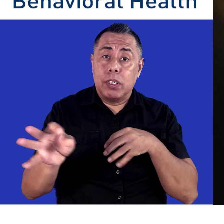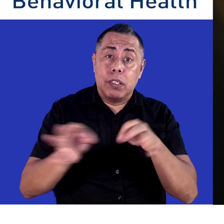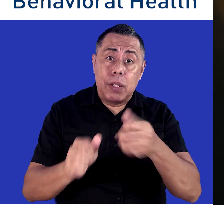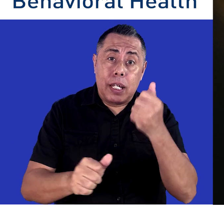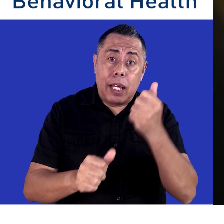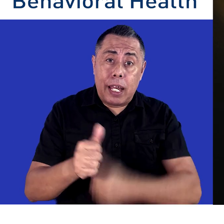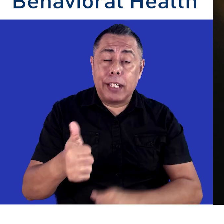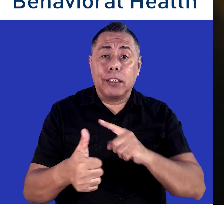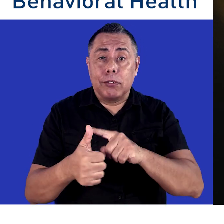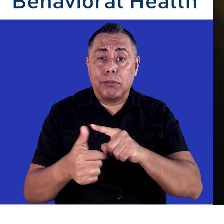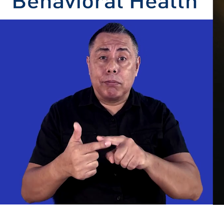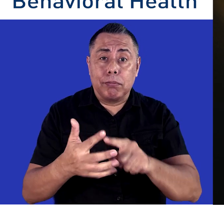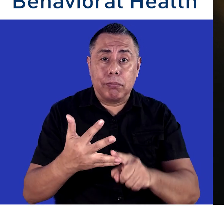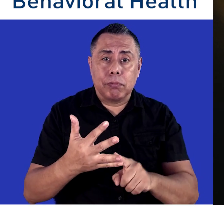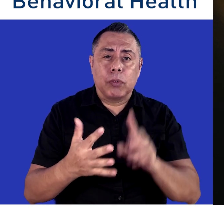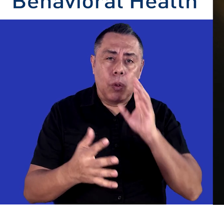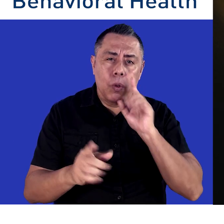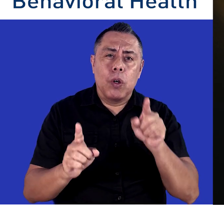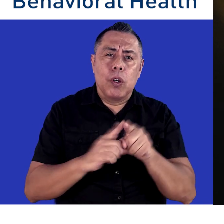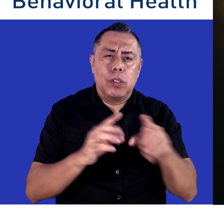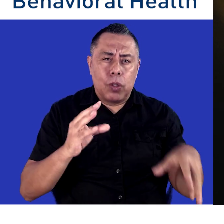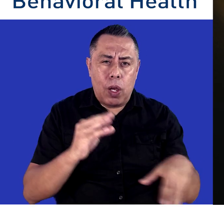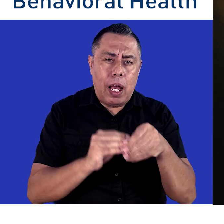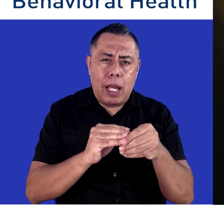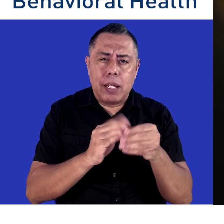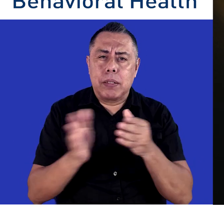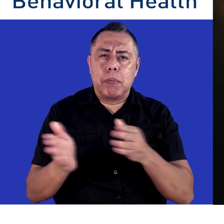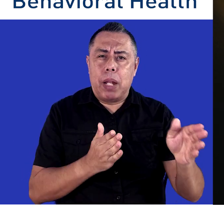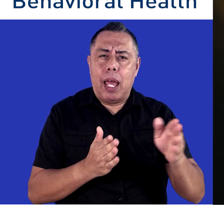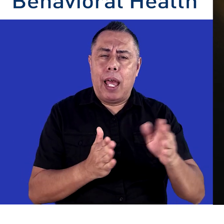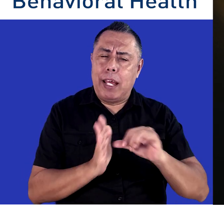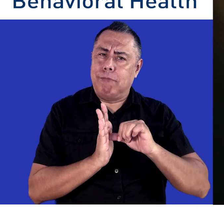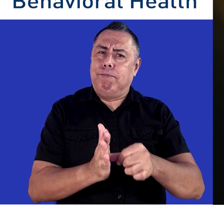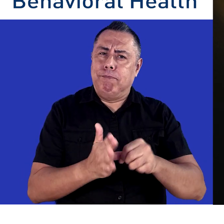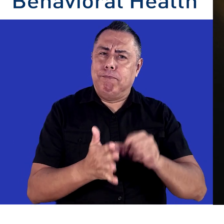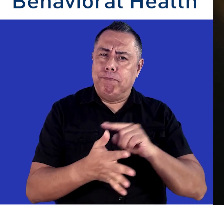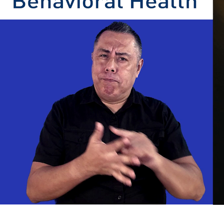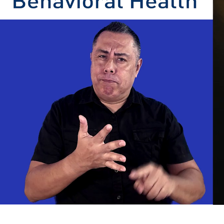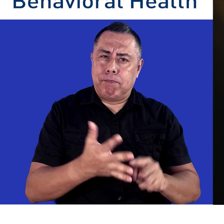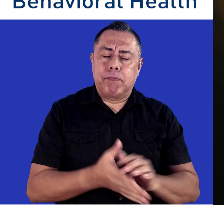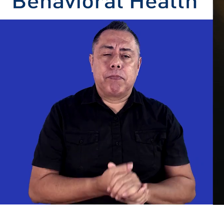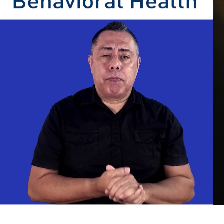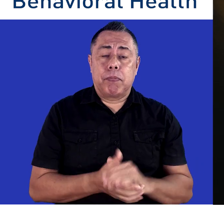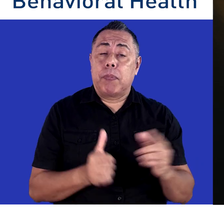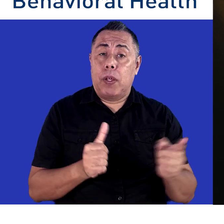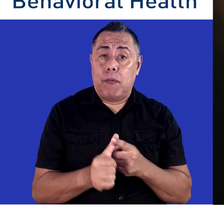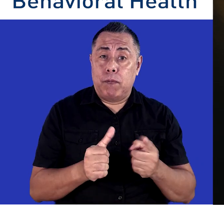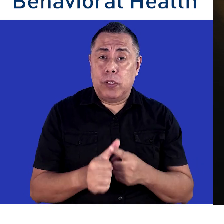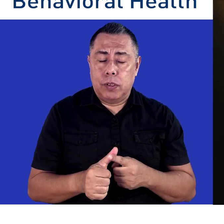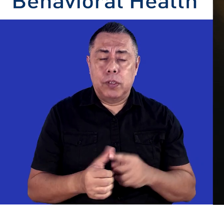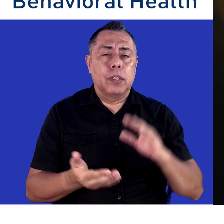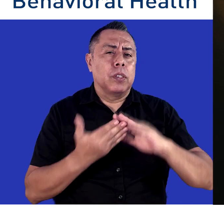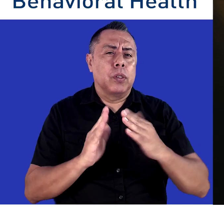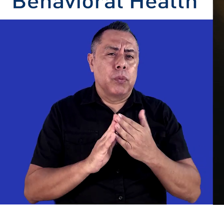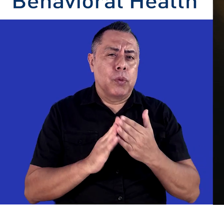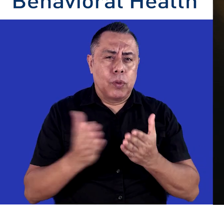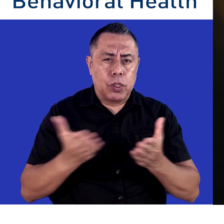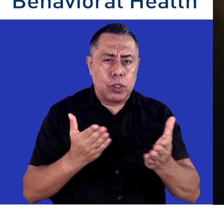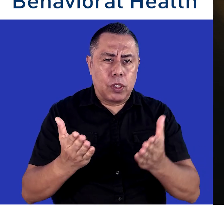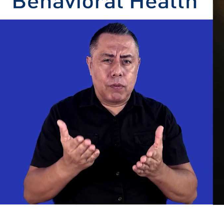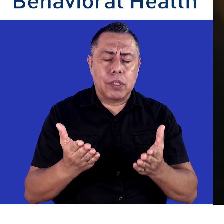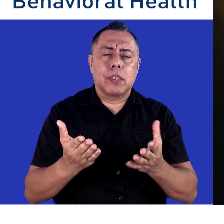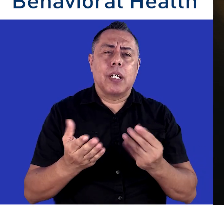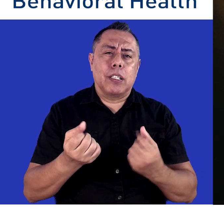component to you, we will also give you some related plan highlights. First up is the Community Services